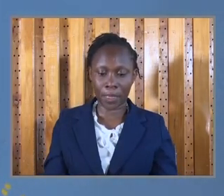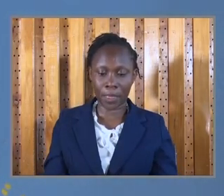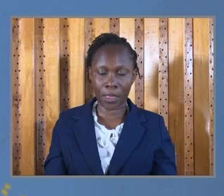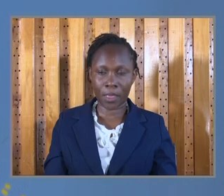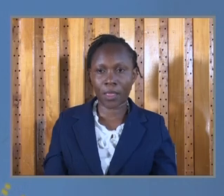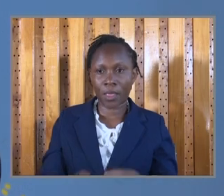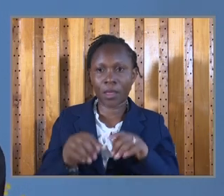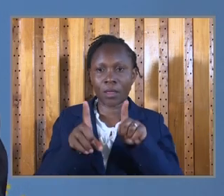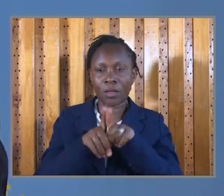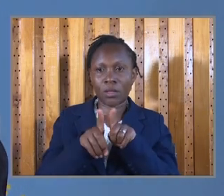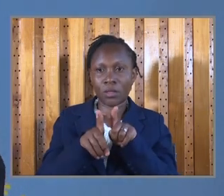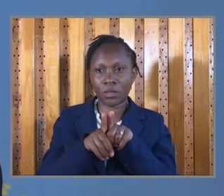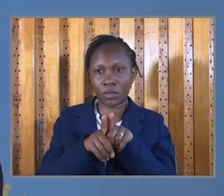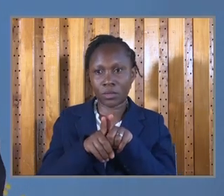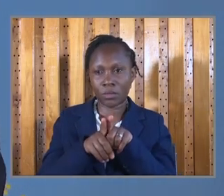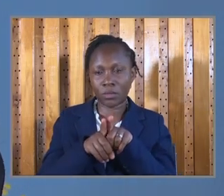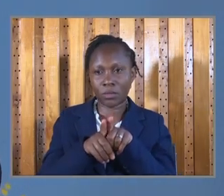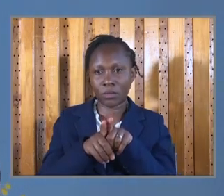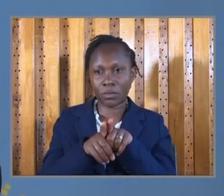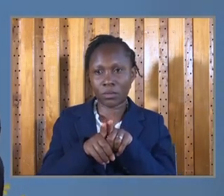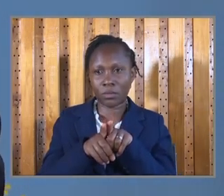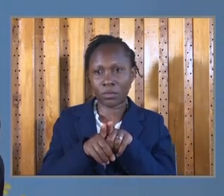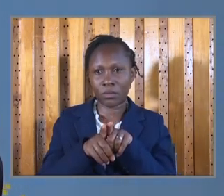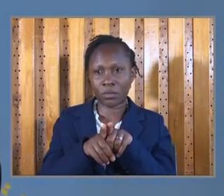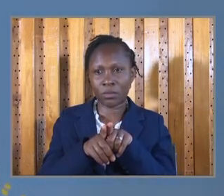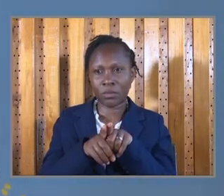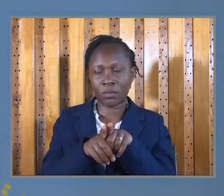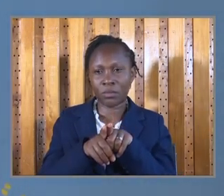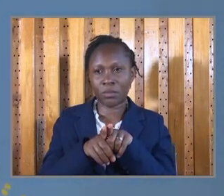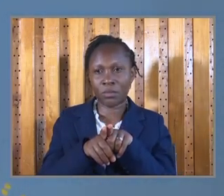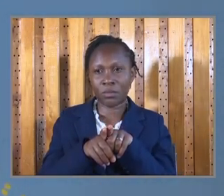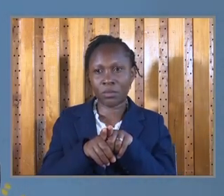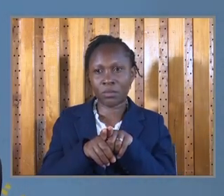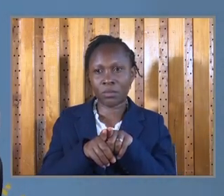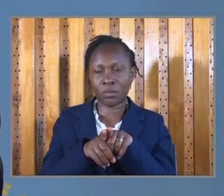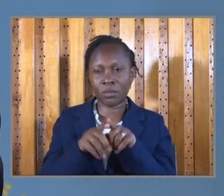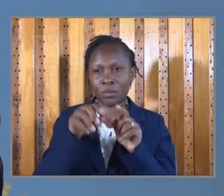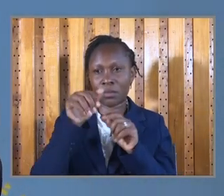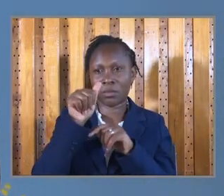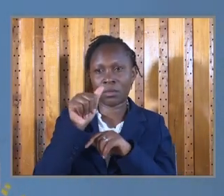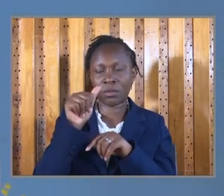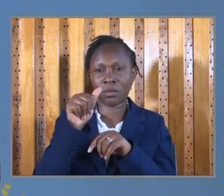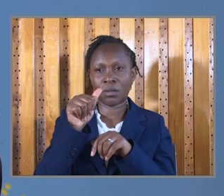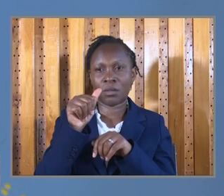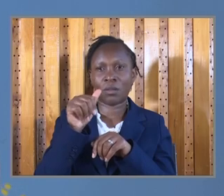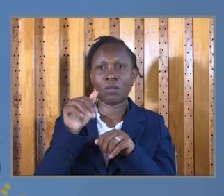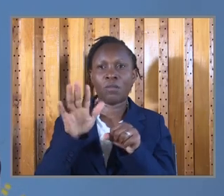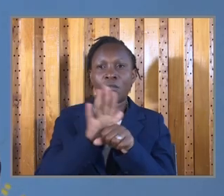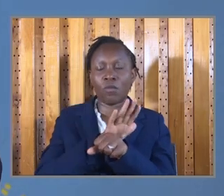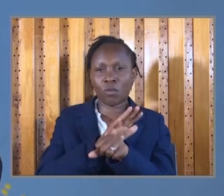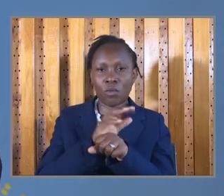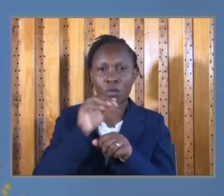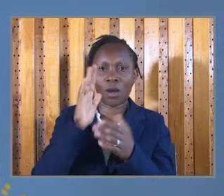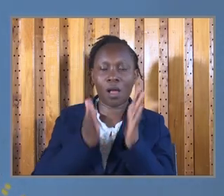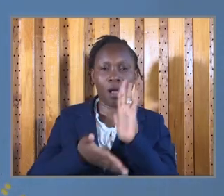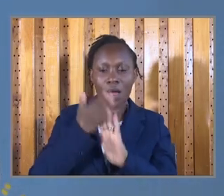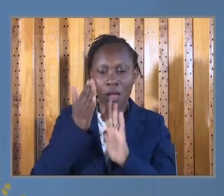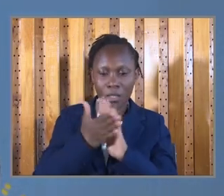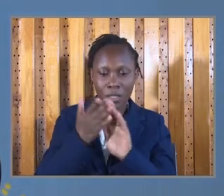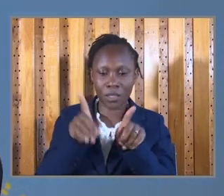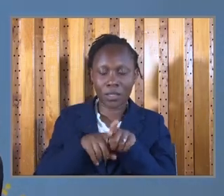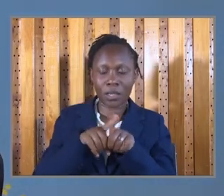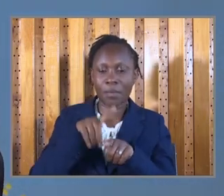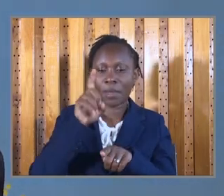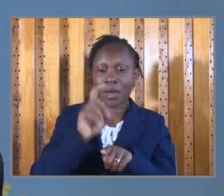And still, this does not diminish the absolute urgency, the absolute necessity to tackle